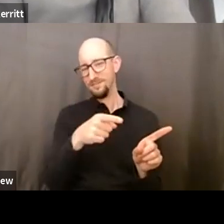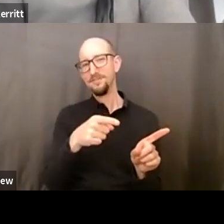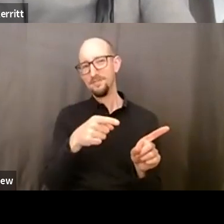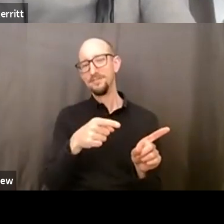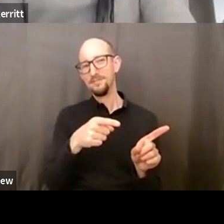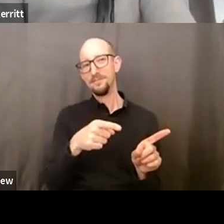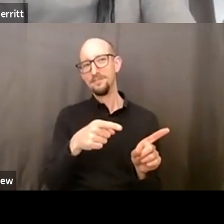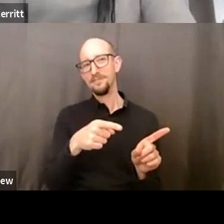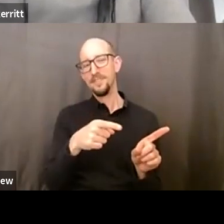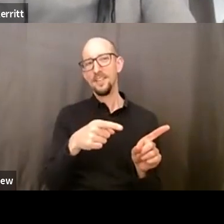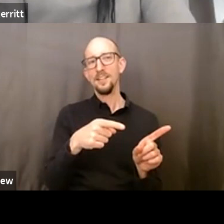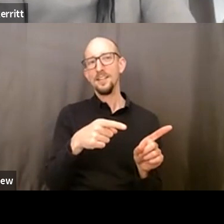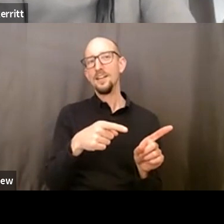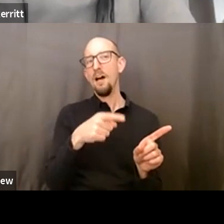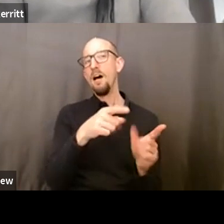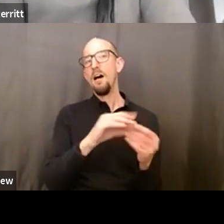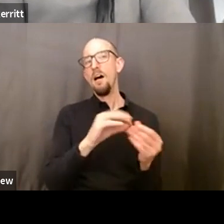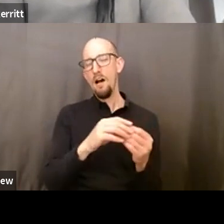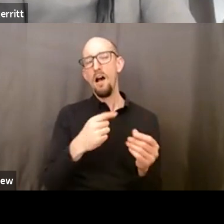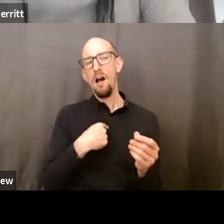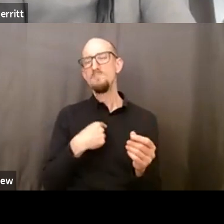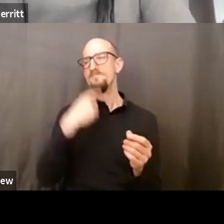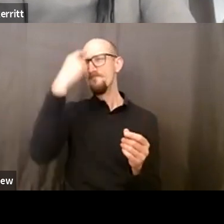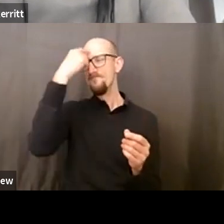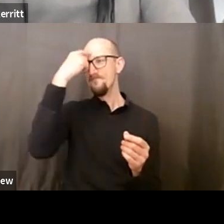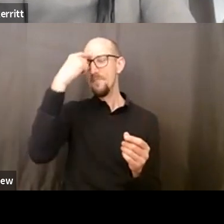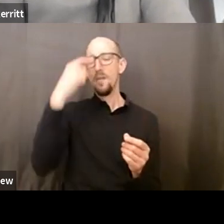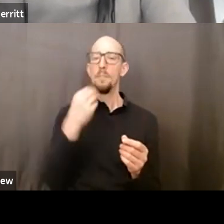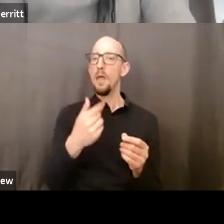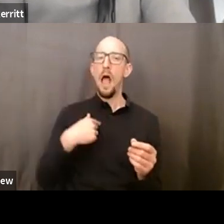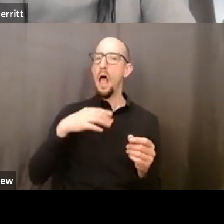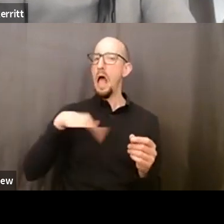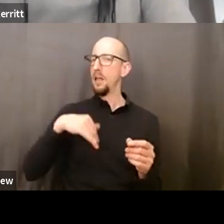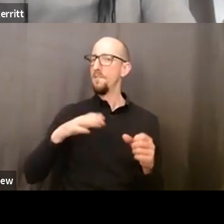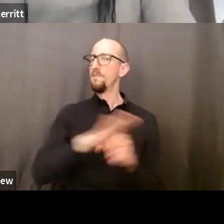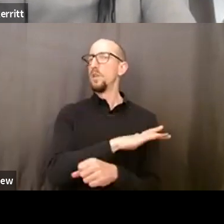yet converted to the idea of lottery.